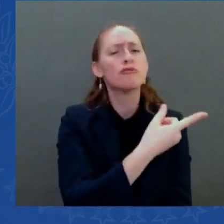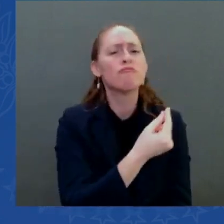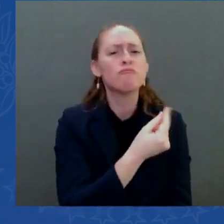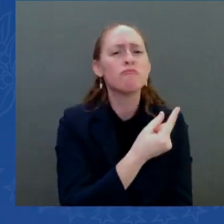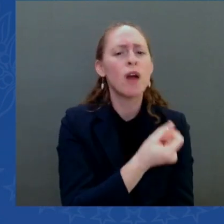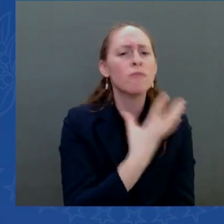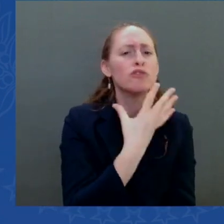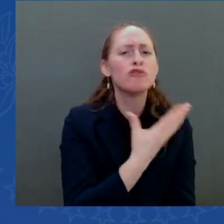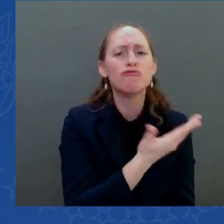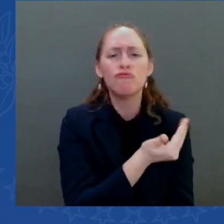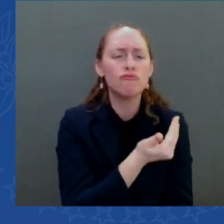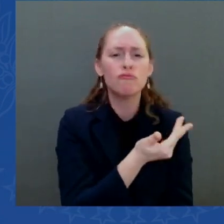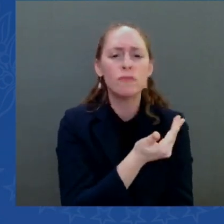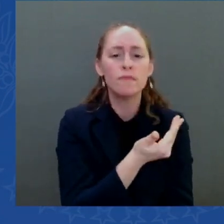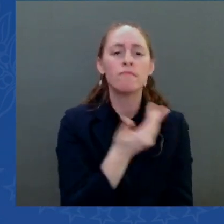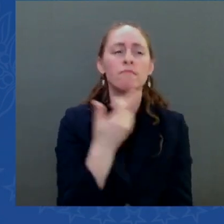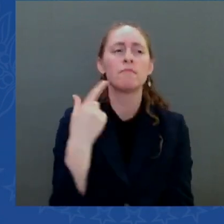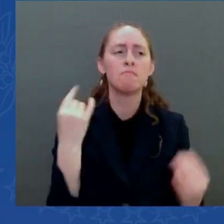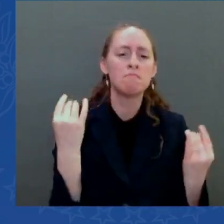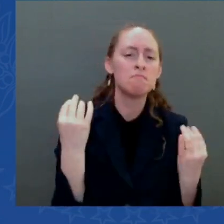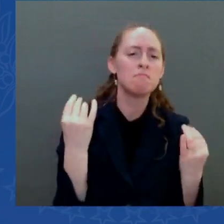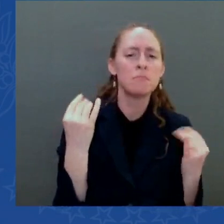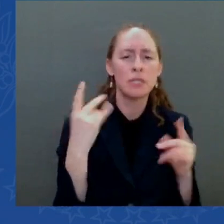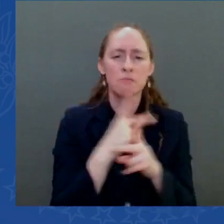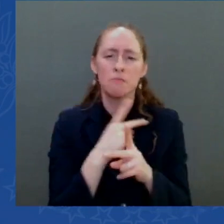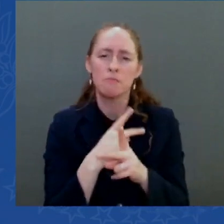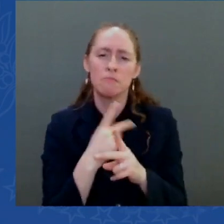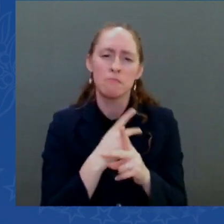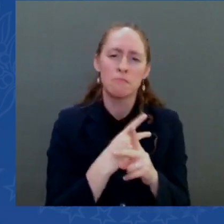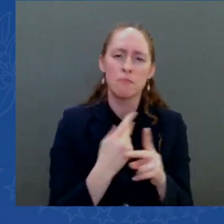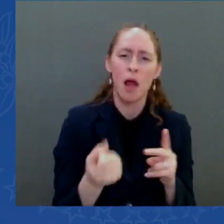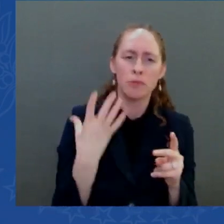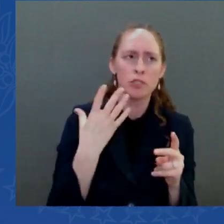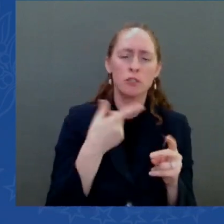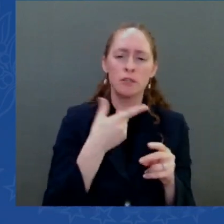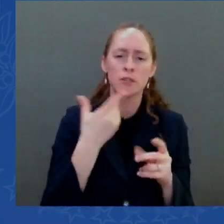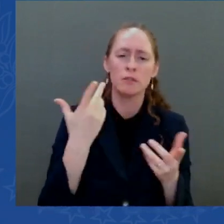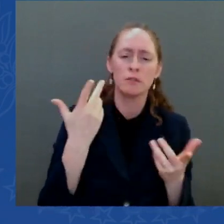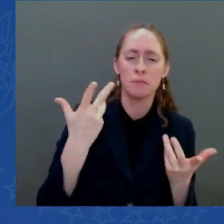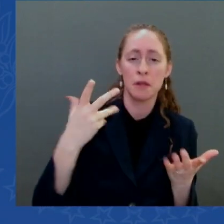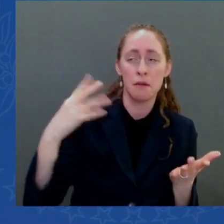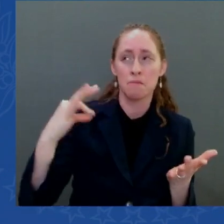30, 40% and say that's what you can sell it for in our country.